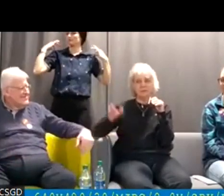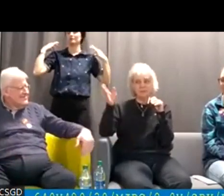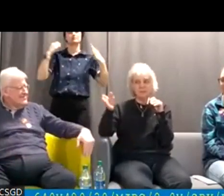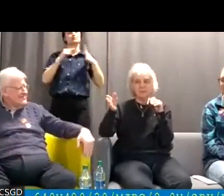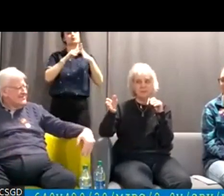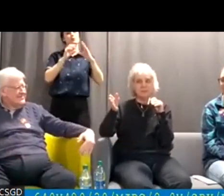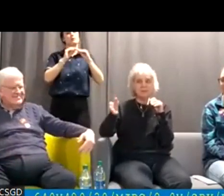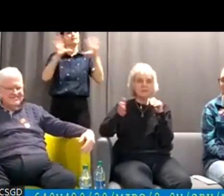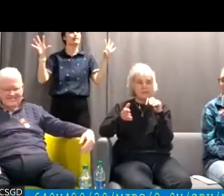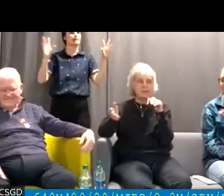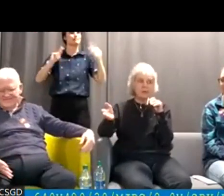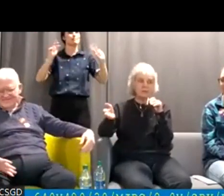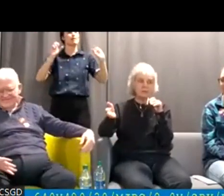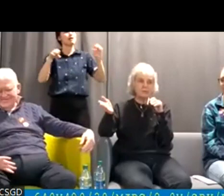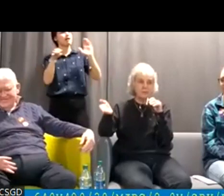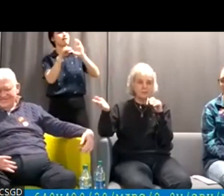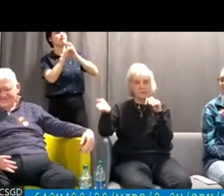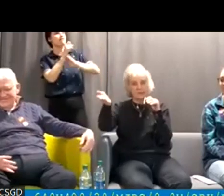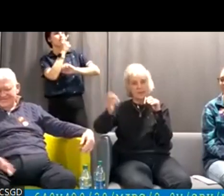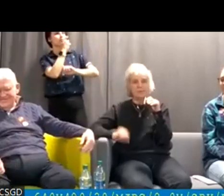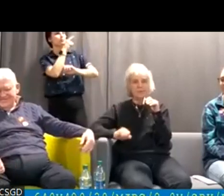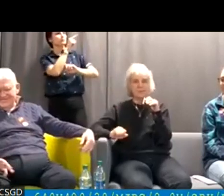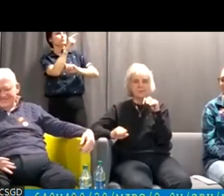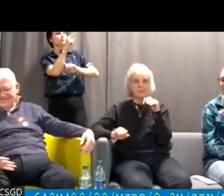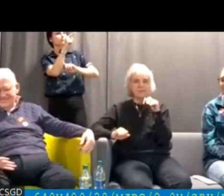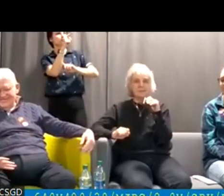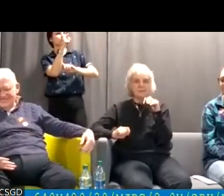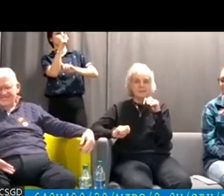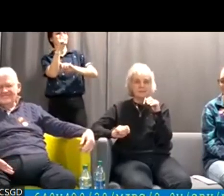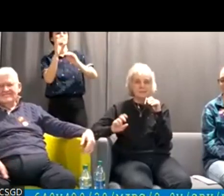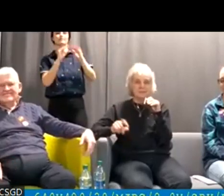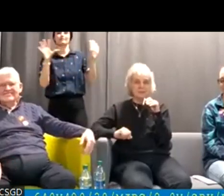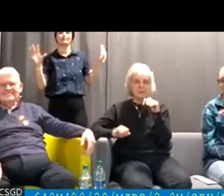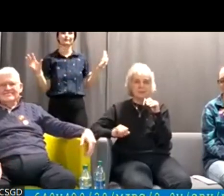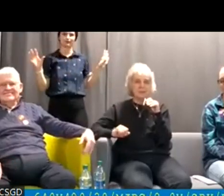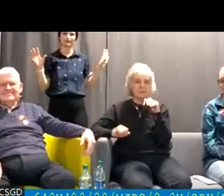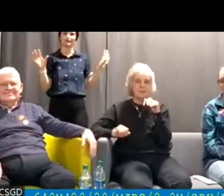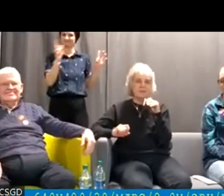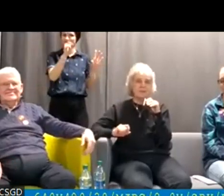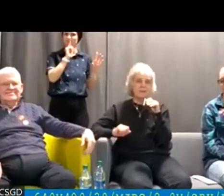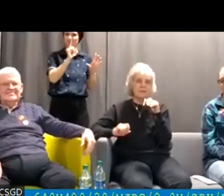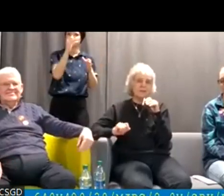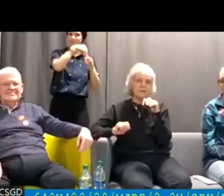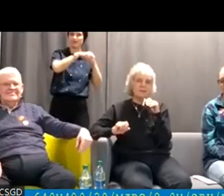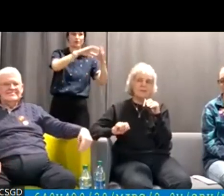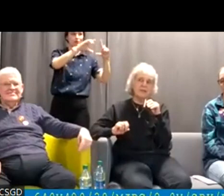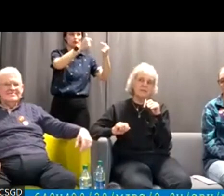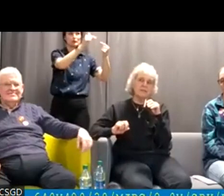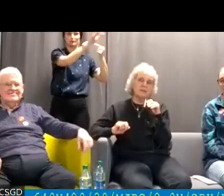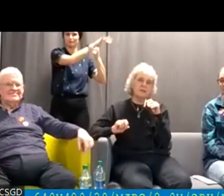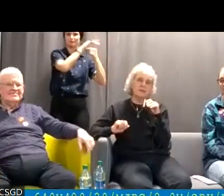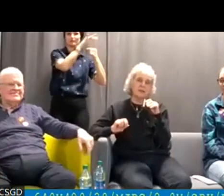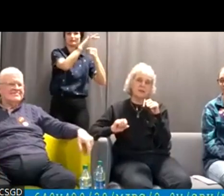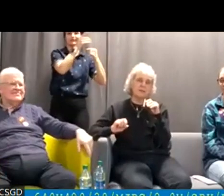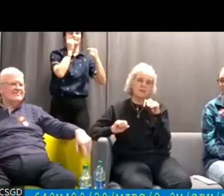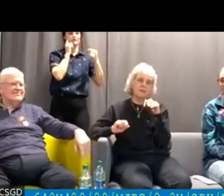colors so people could see you and know, okay, that person is part of the group. And so to me, that's a